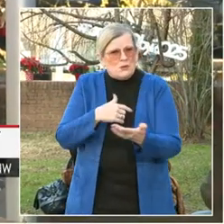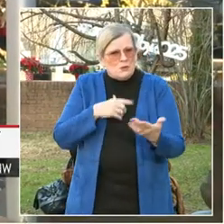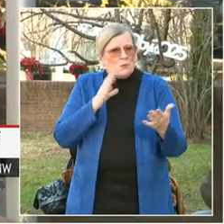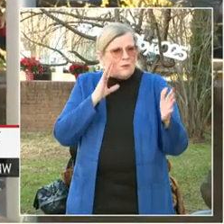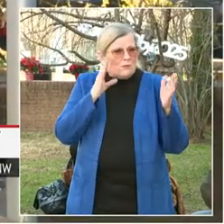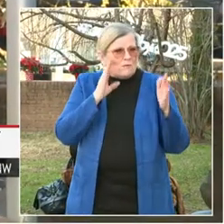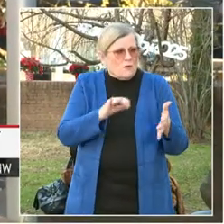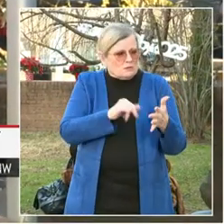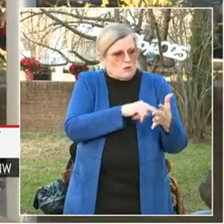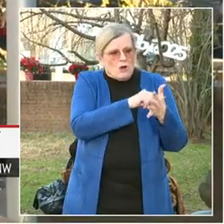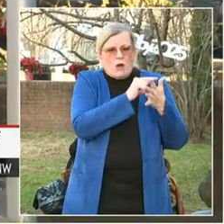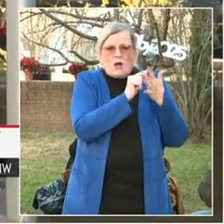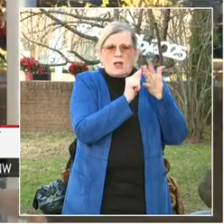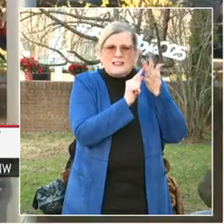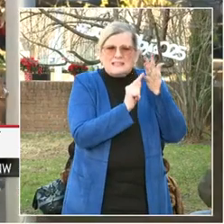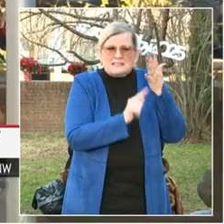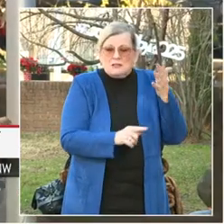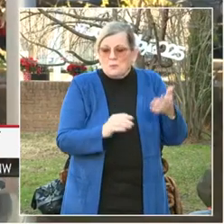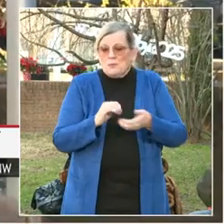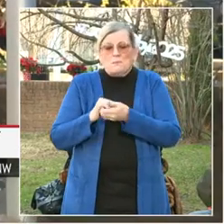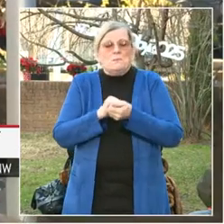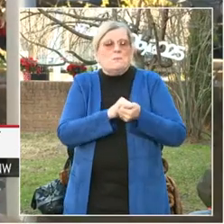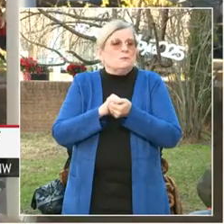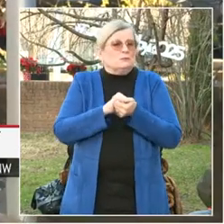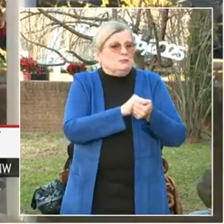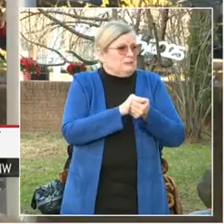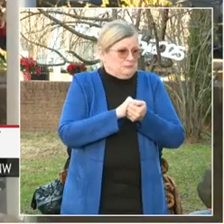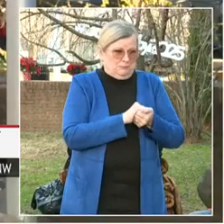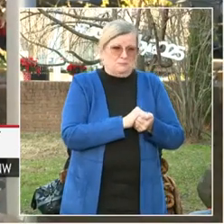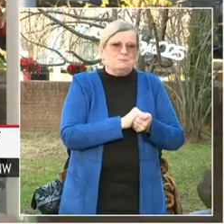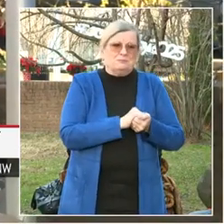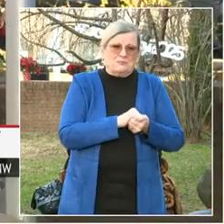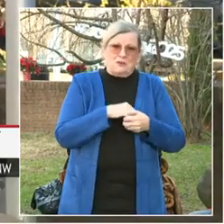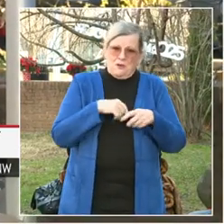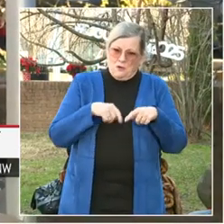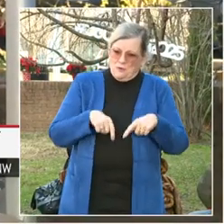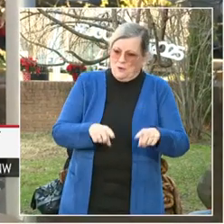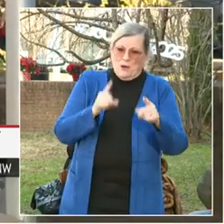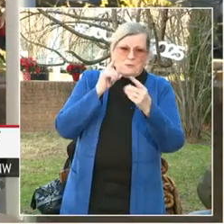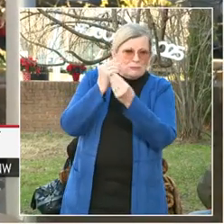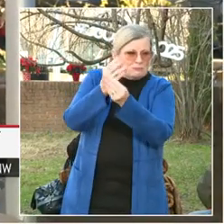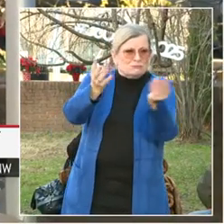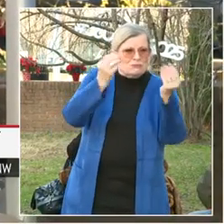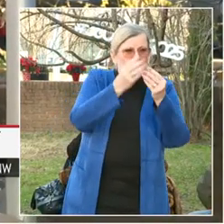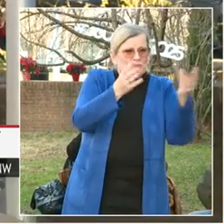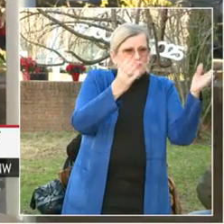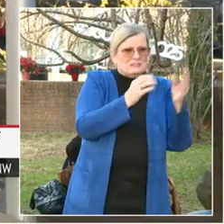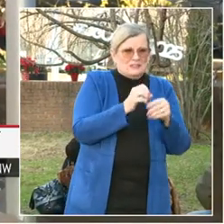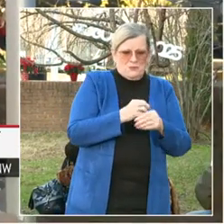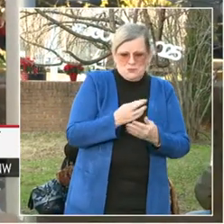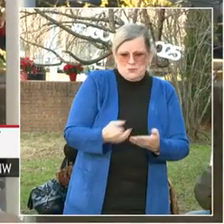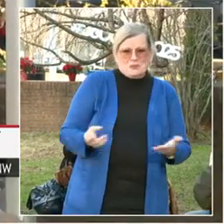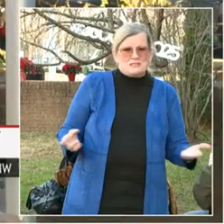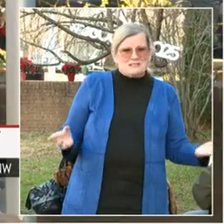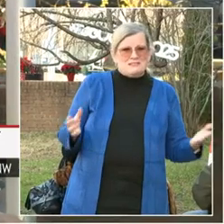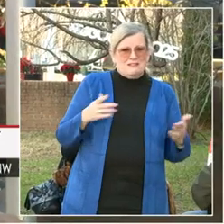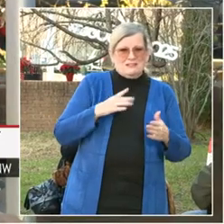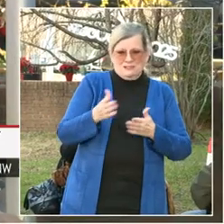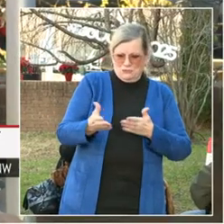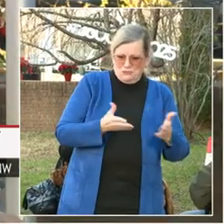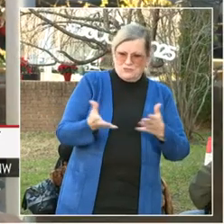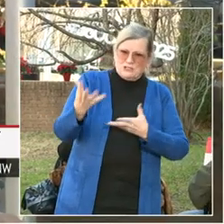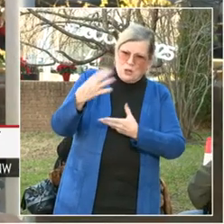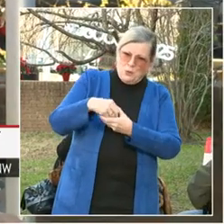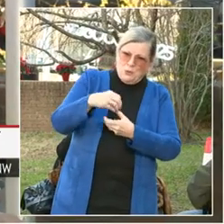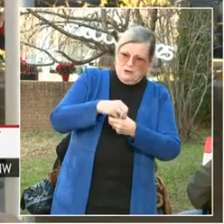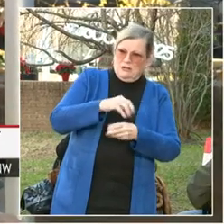with our housing partners as we distribute vouchers to make sure that those services are also included. All I